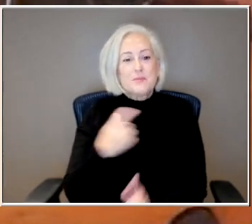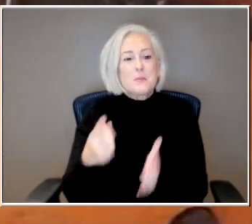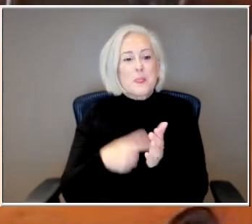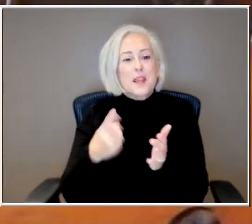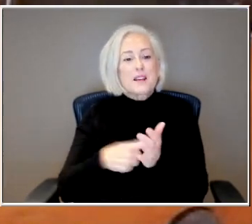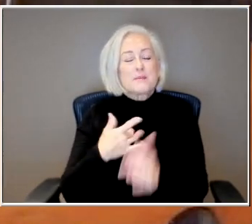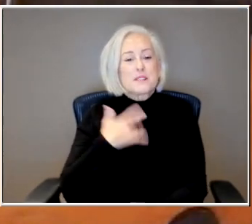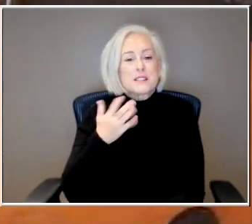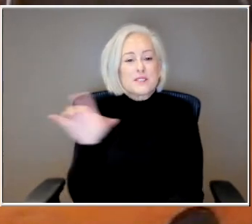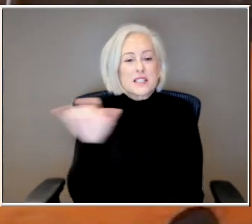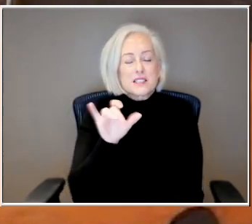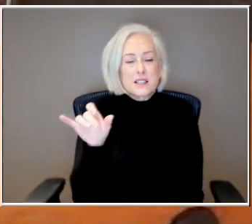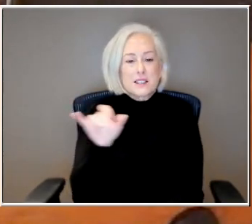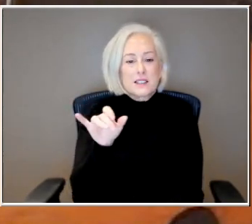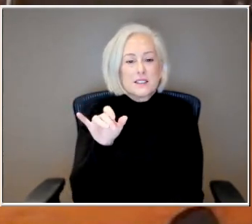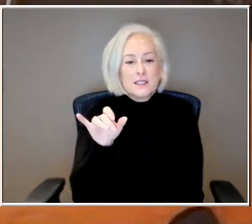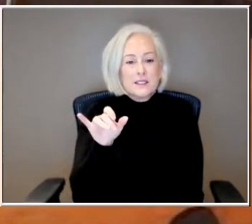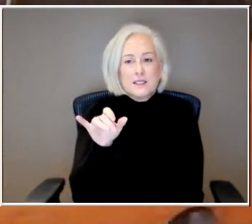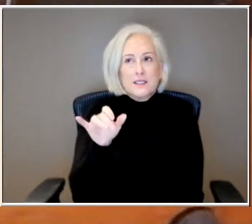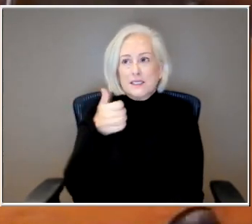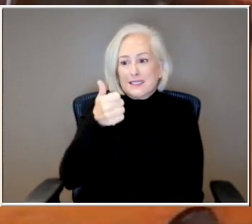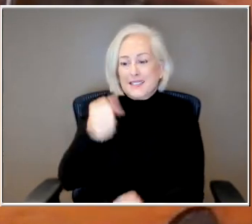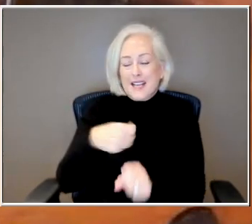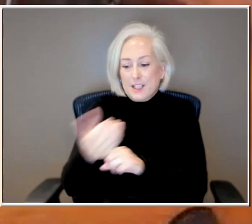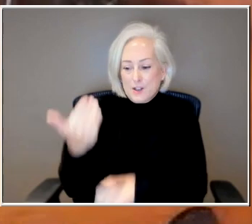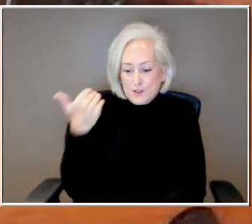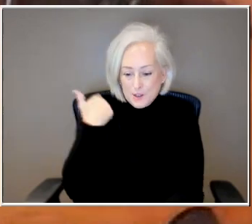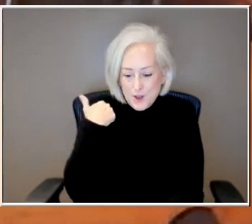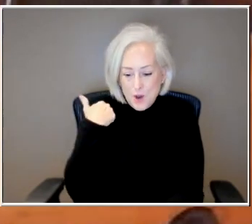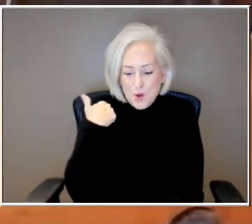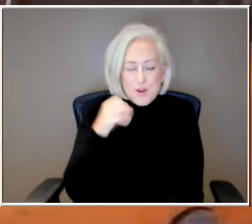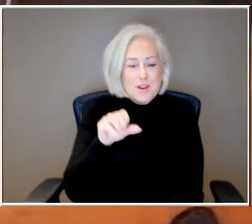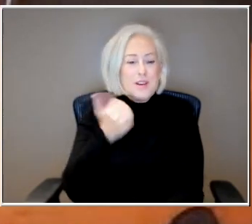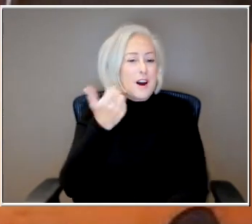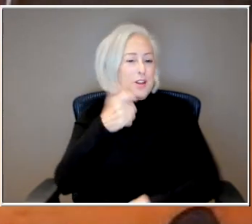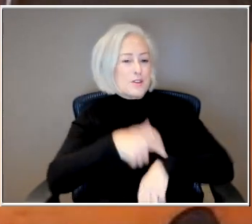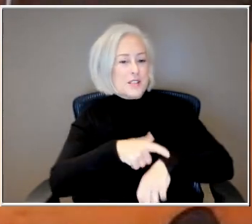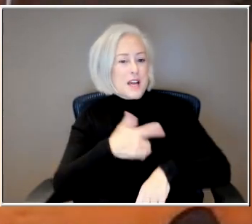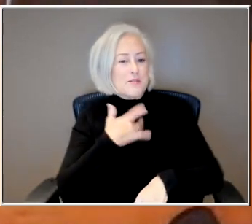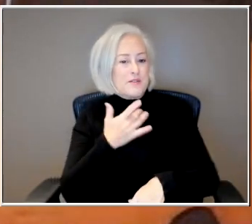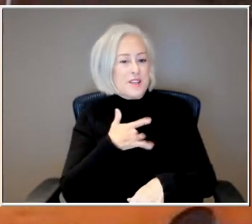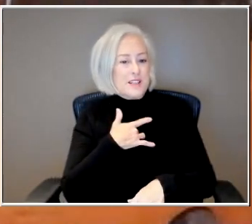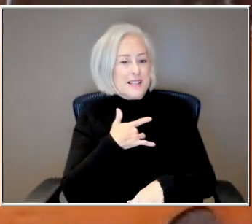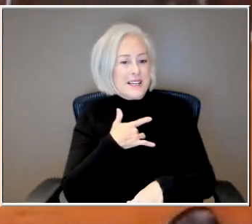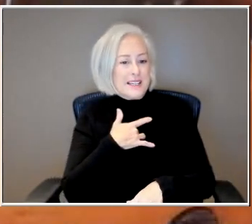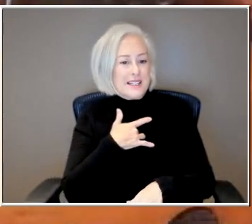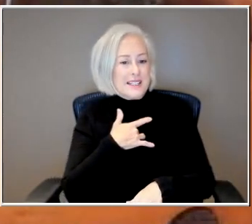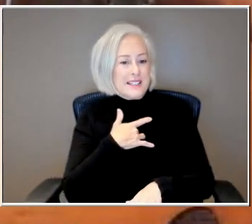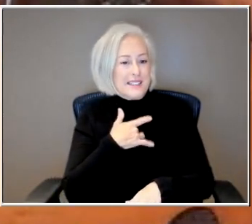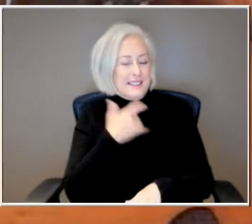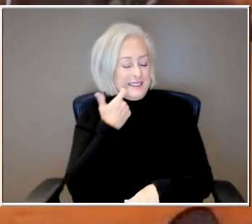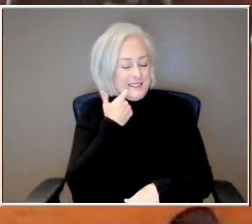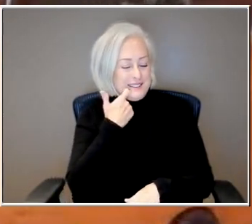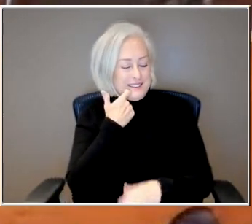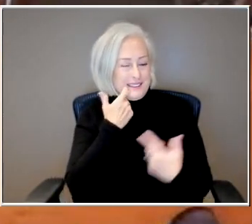been 10 years ago, and other times I can picture sitting in the waiting room when Jeff was